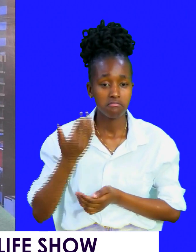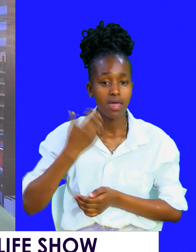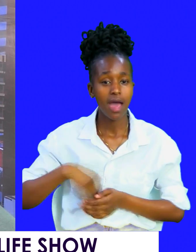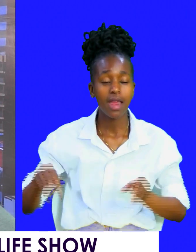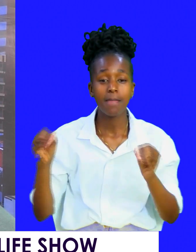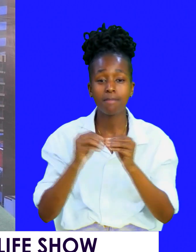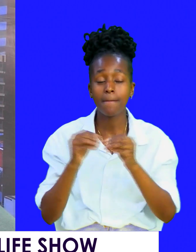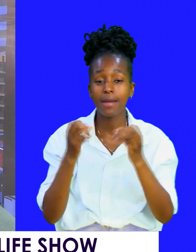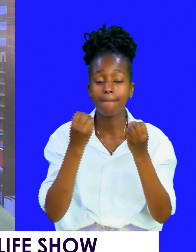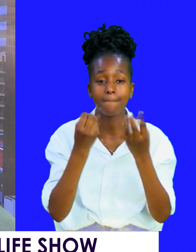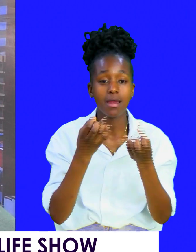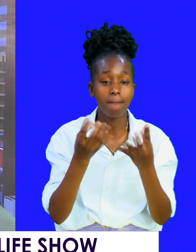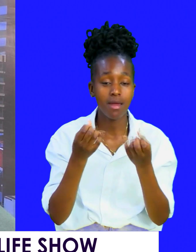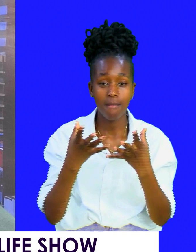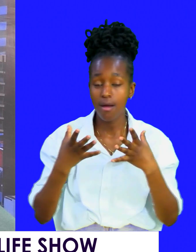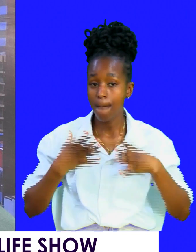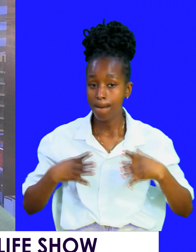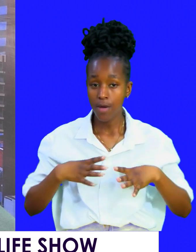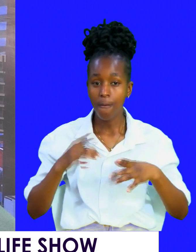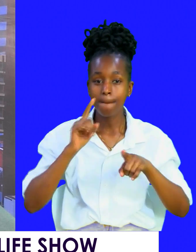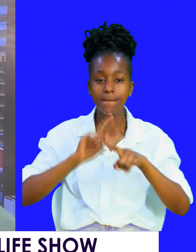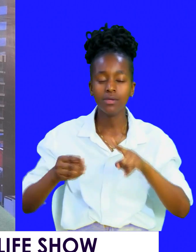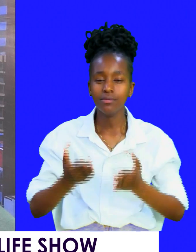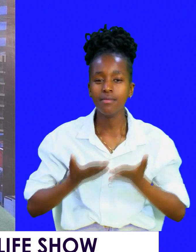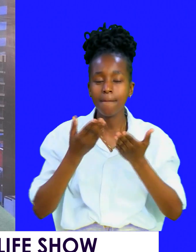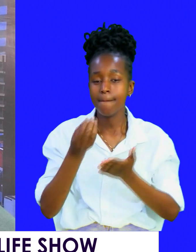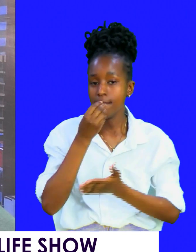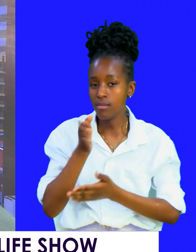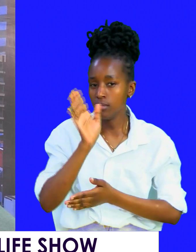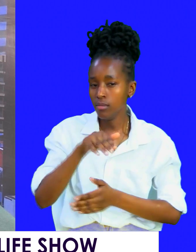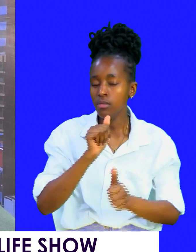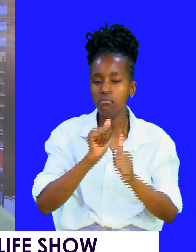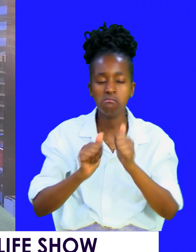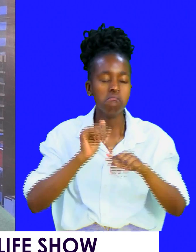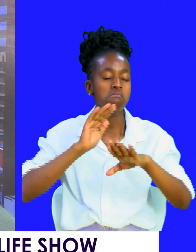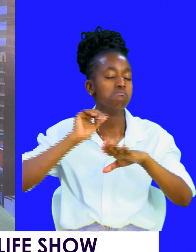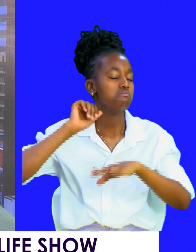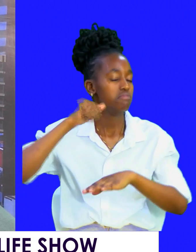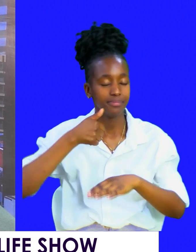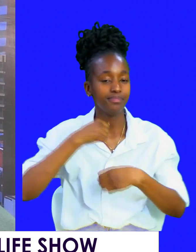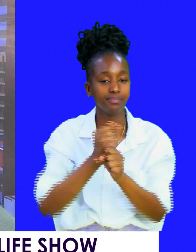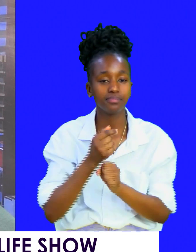you, and your feedback, my goodness, it humbles me a great deal.